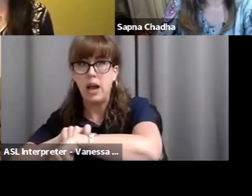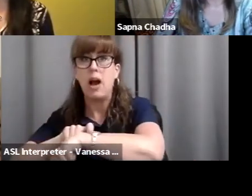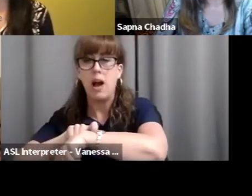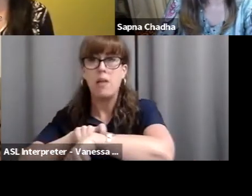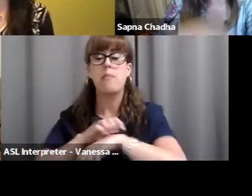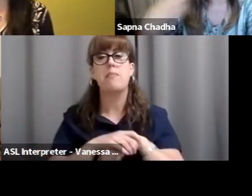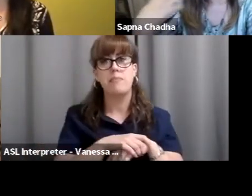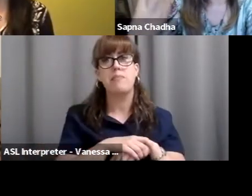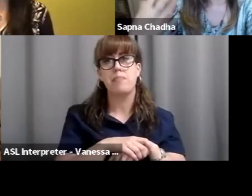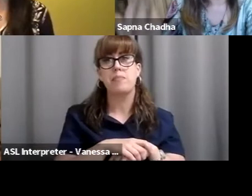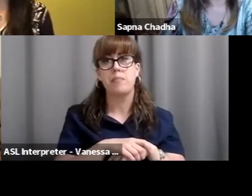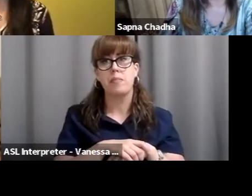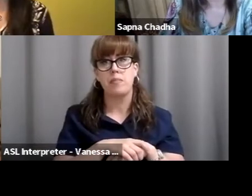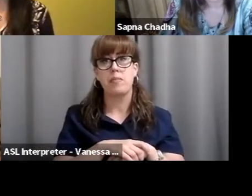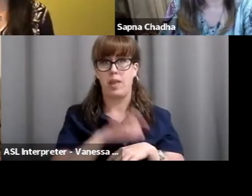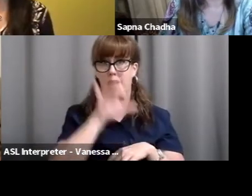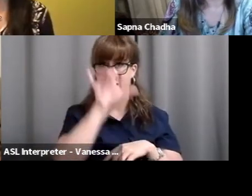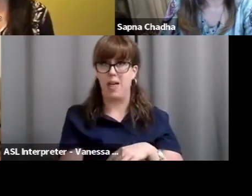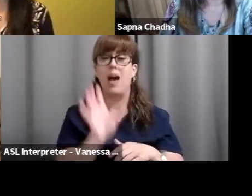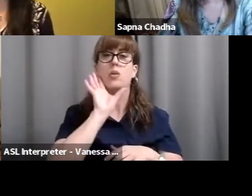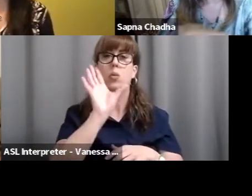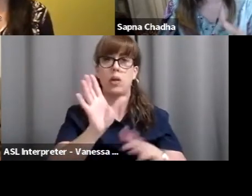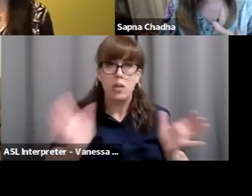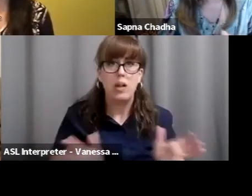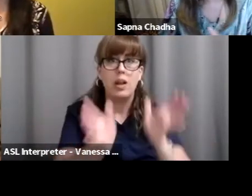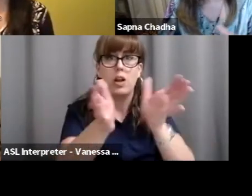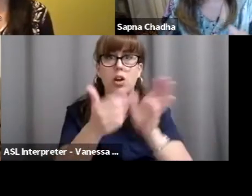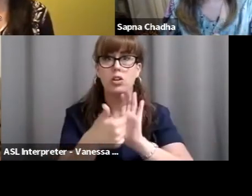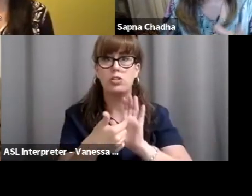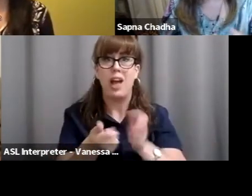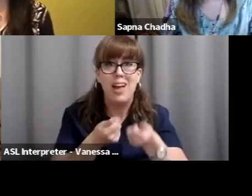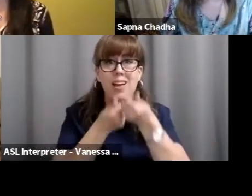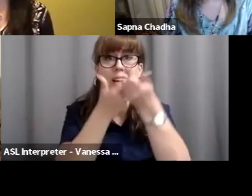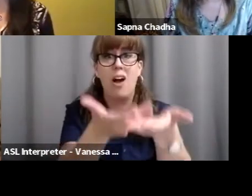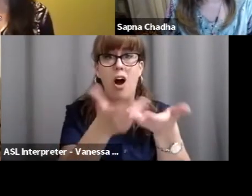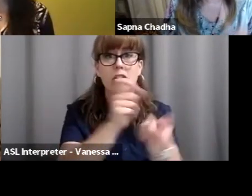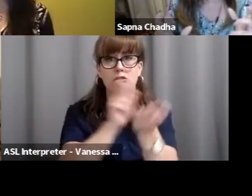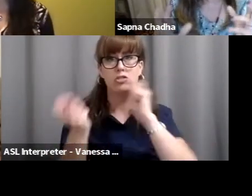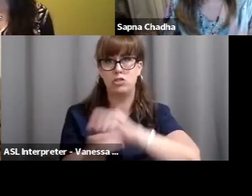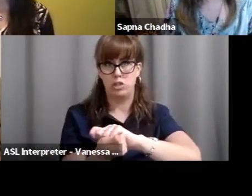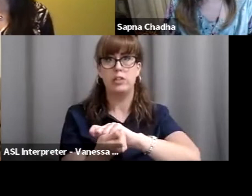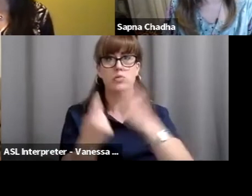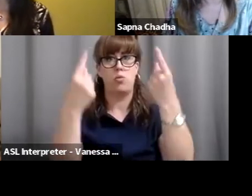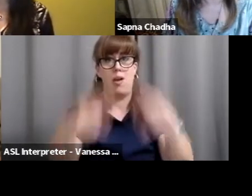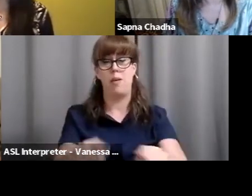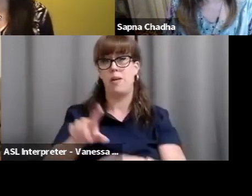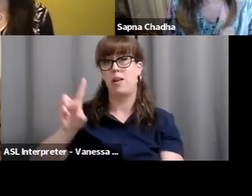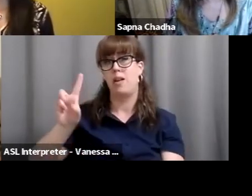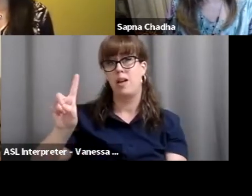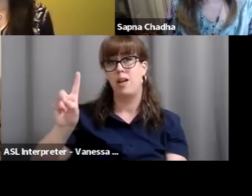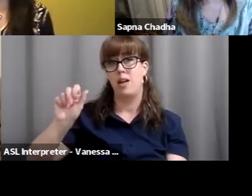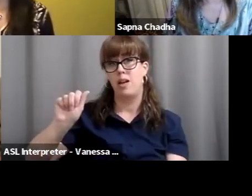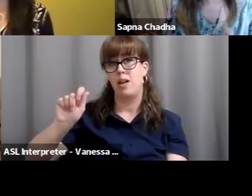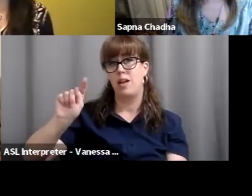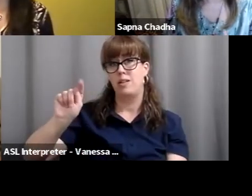that will drive change, right? And I think so the data usually is the thing that drives the most aha moments. So that's where